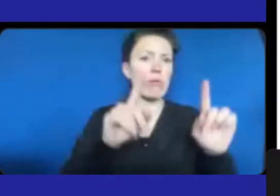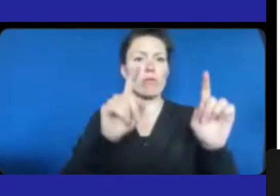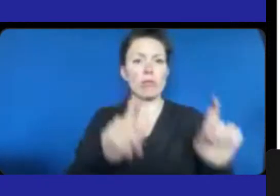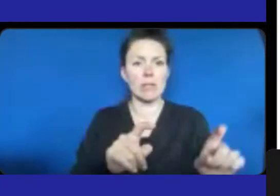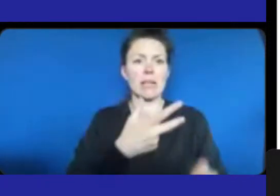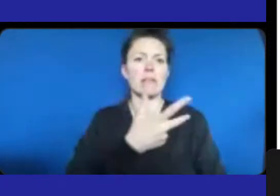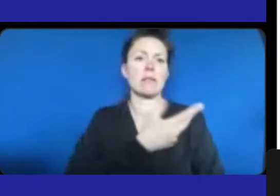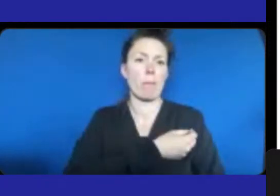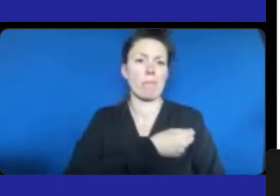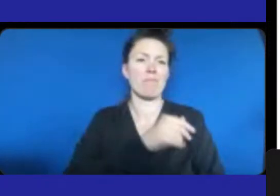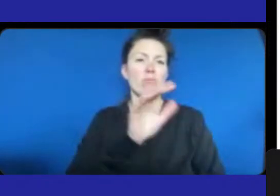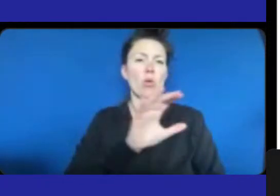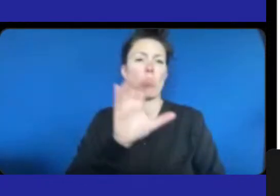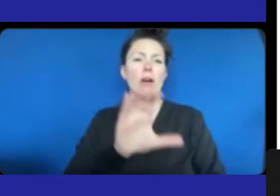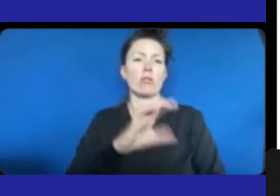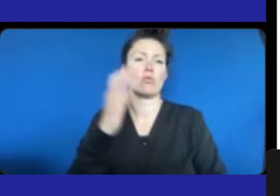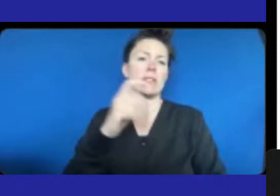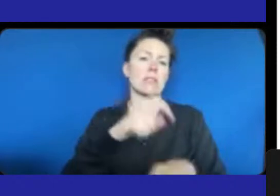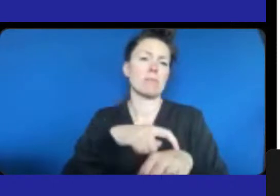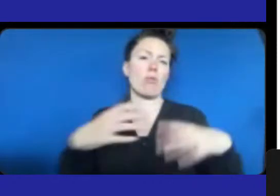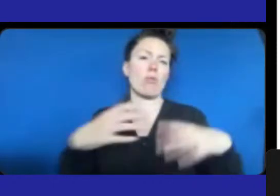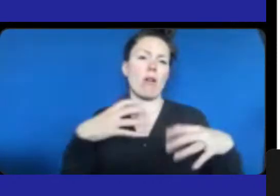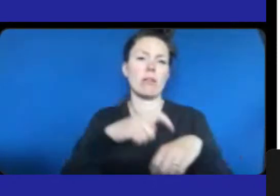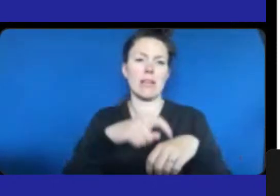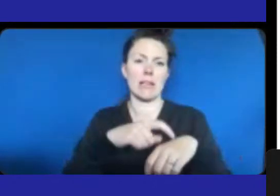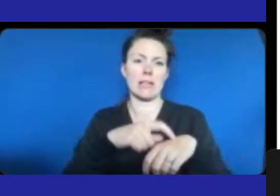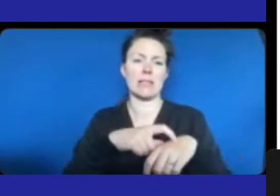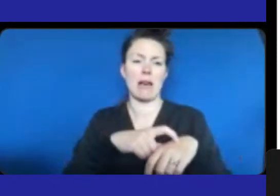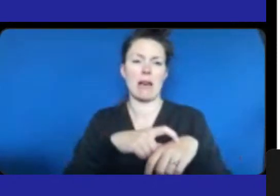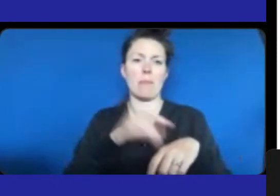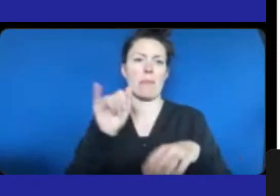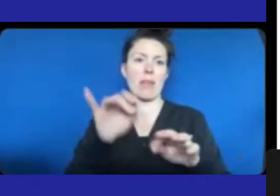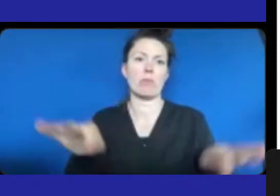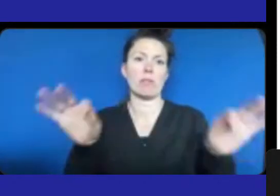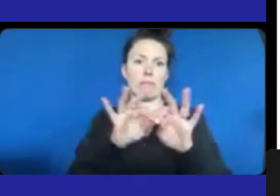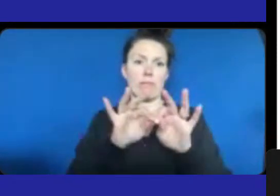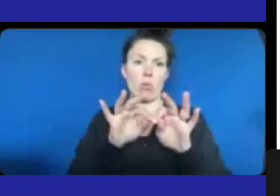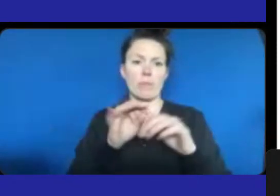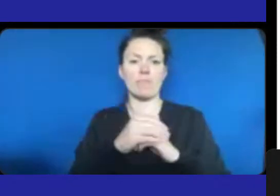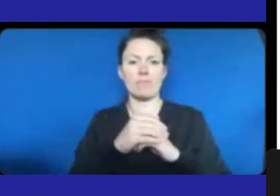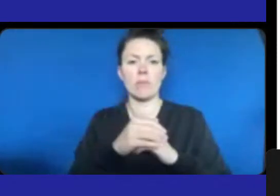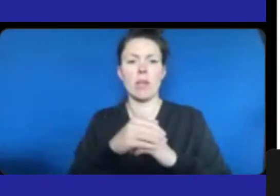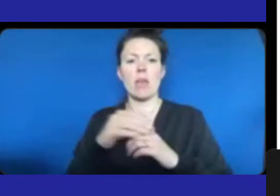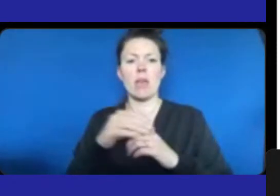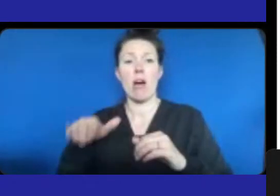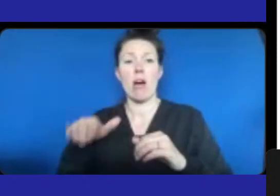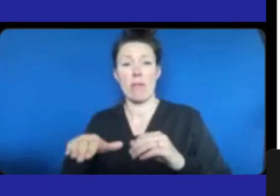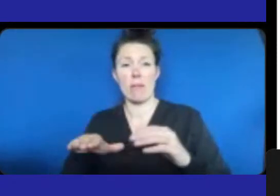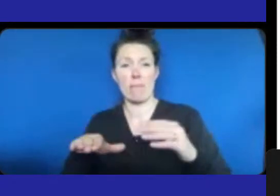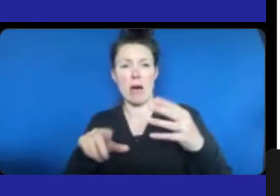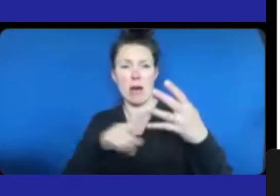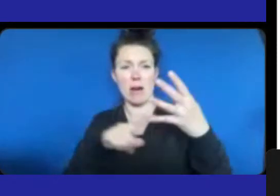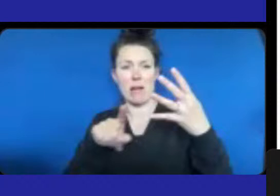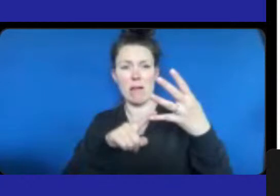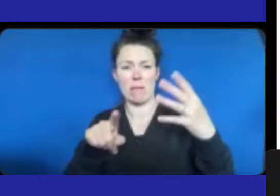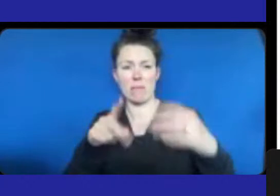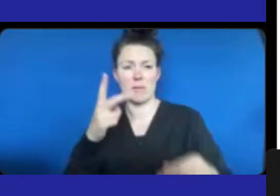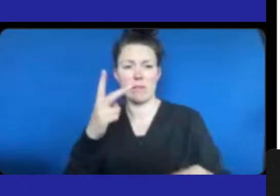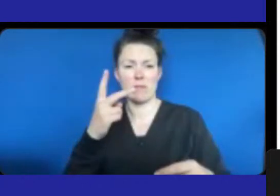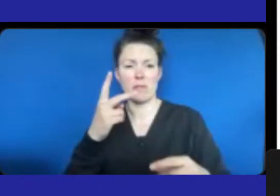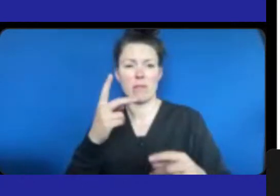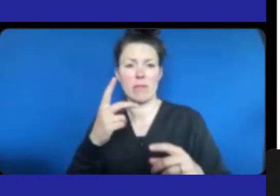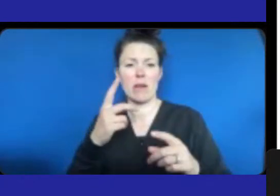around Christmas and the holidays, which was important to be there. And then finally at the bottom, seeing the turnaround time for these test